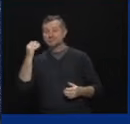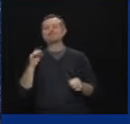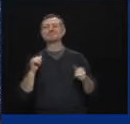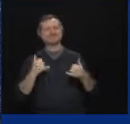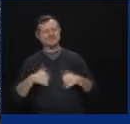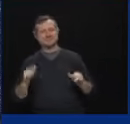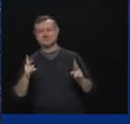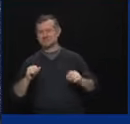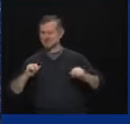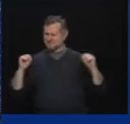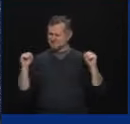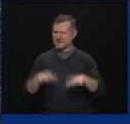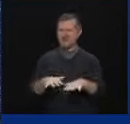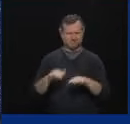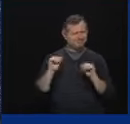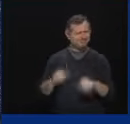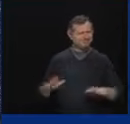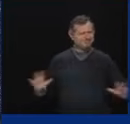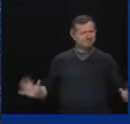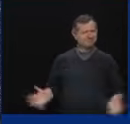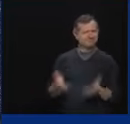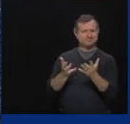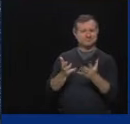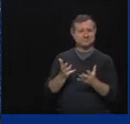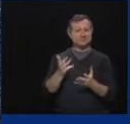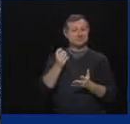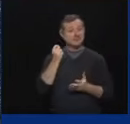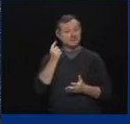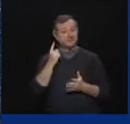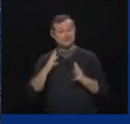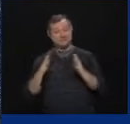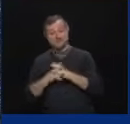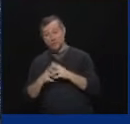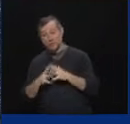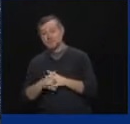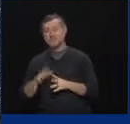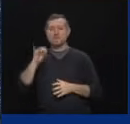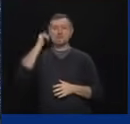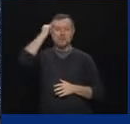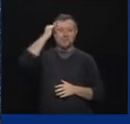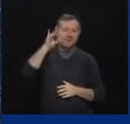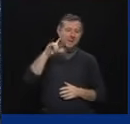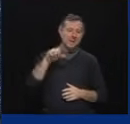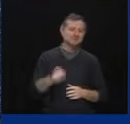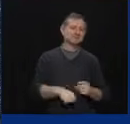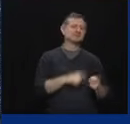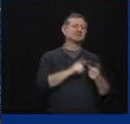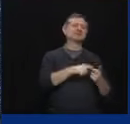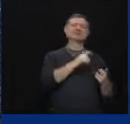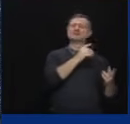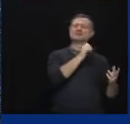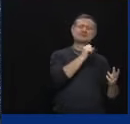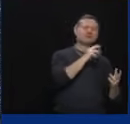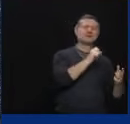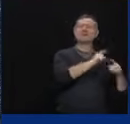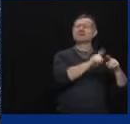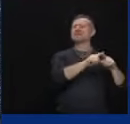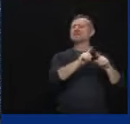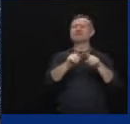congregation of people, whether it's a Bills game, Sabres game, or other games across the state, you should be vaccinated.